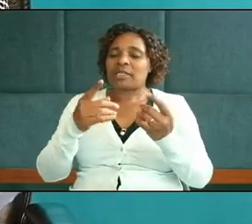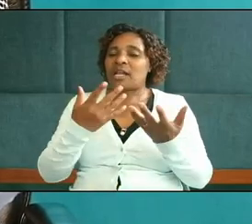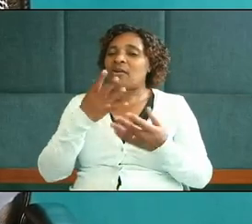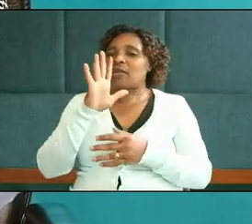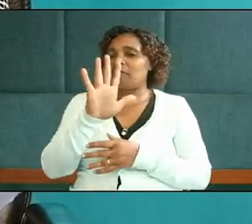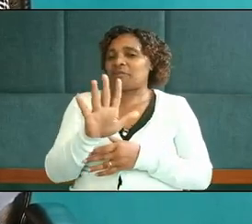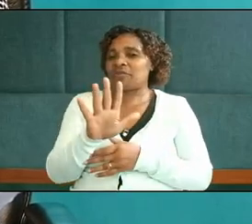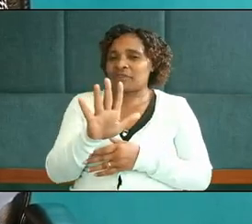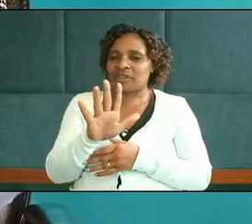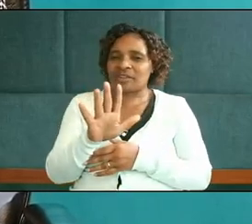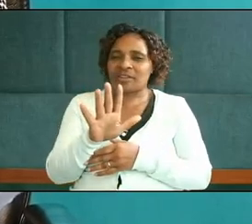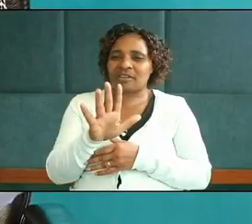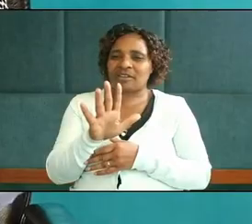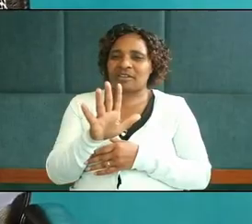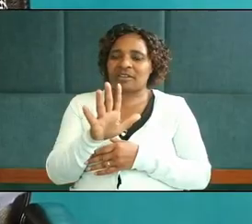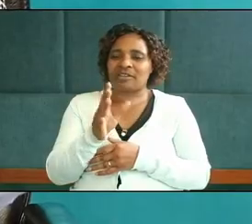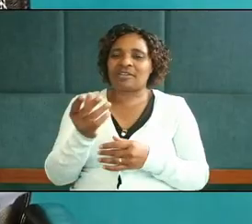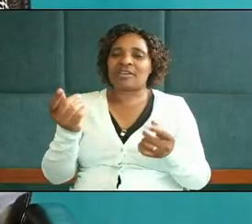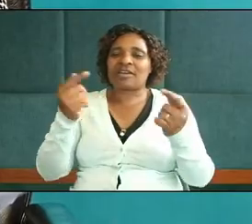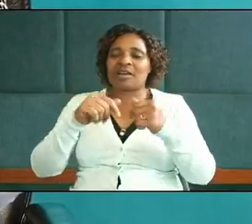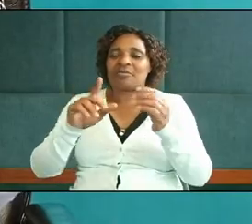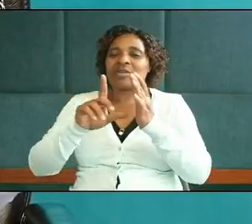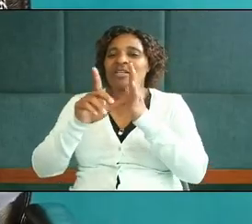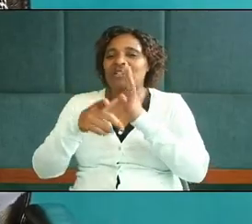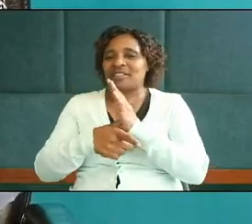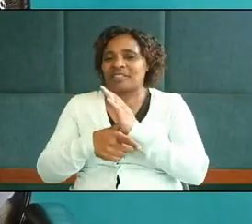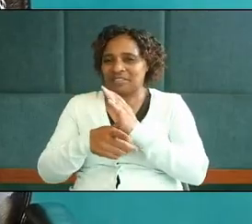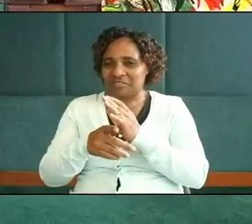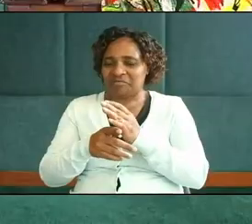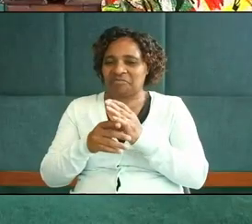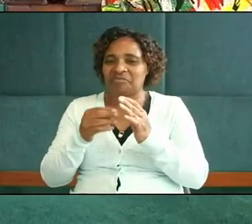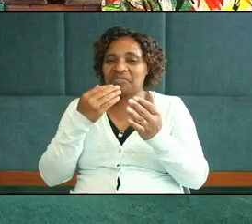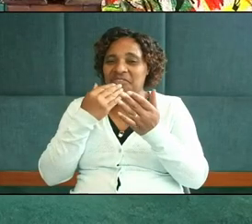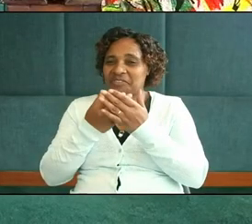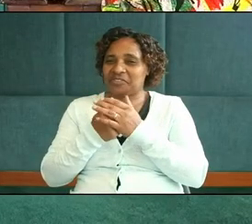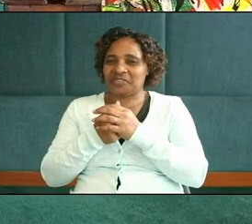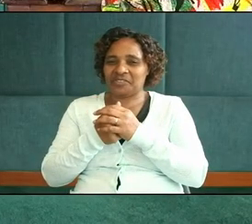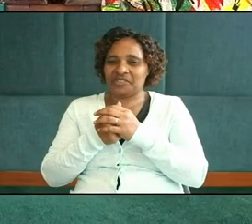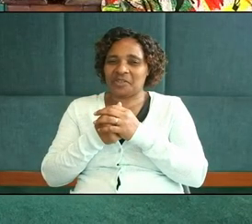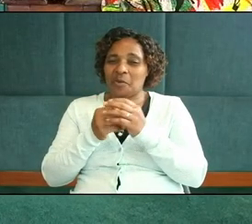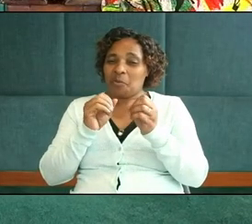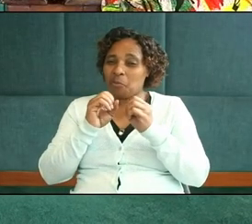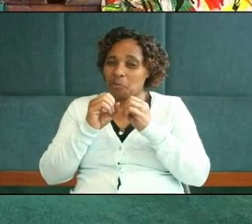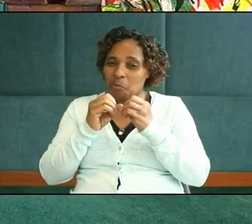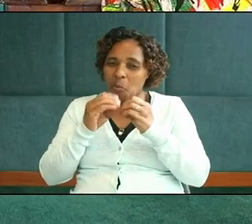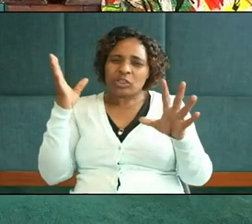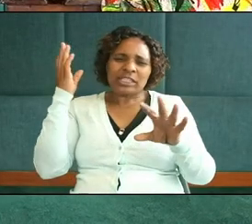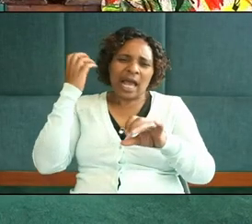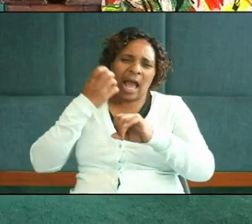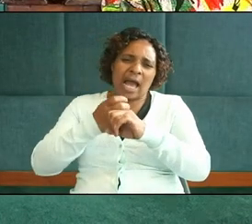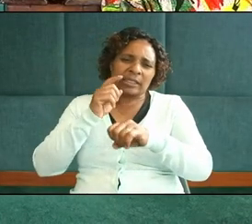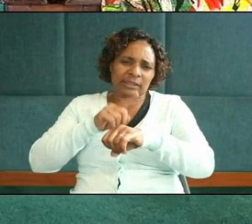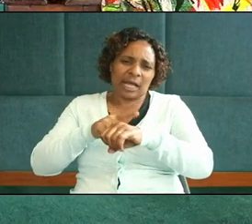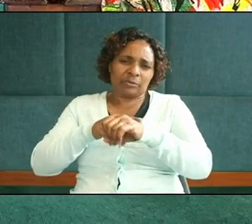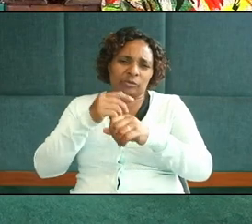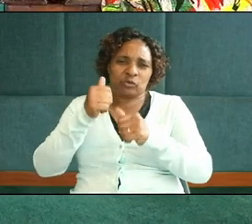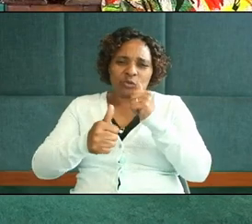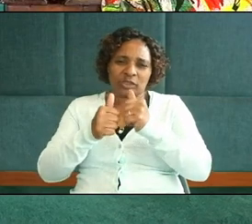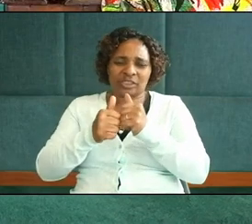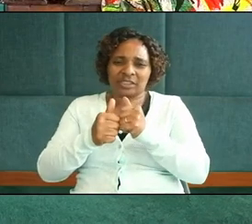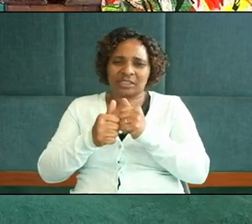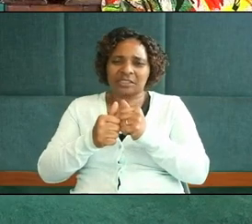5th one. Okay, the 5th one will come later as I continue growing. So and thank you so much for that. Which one do you think will be the most difficult? I think